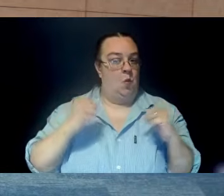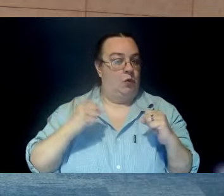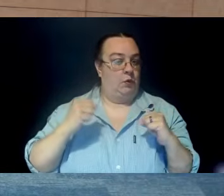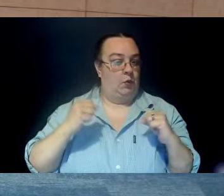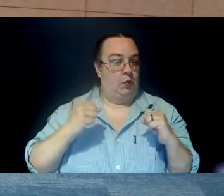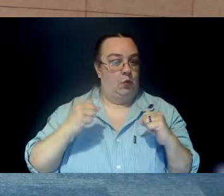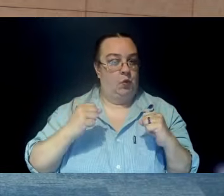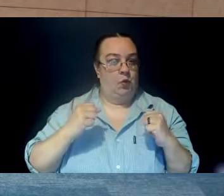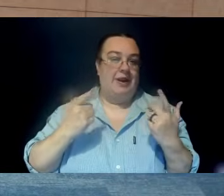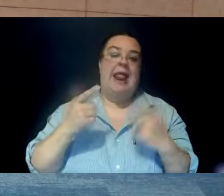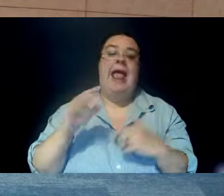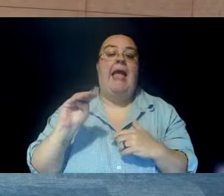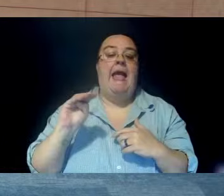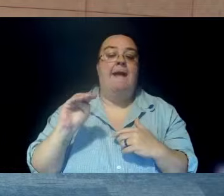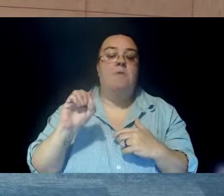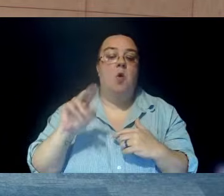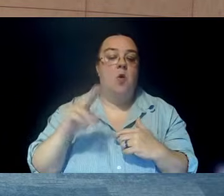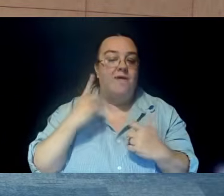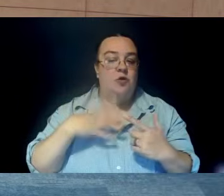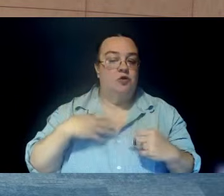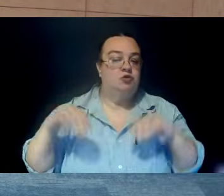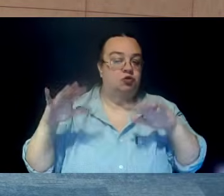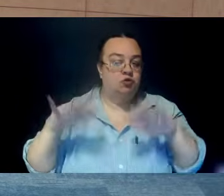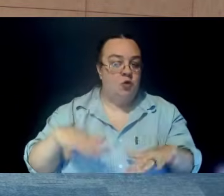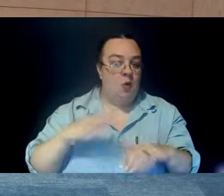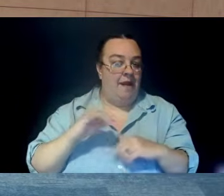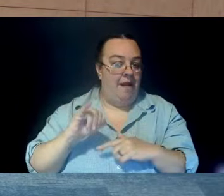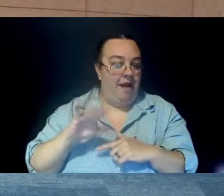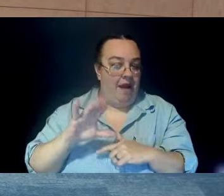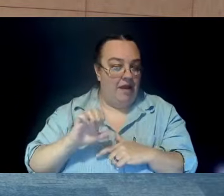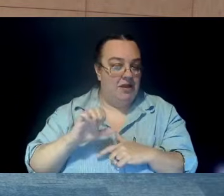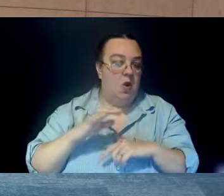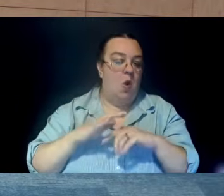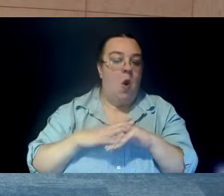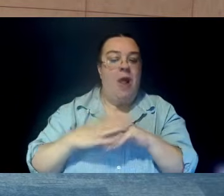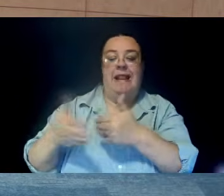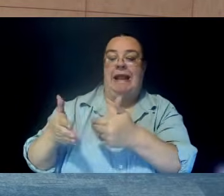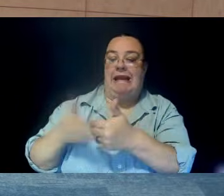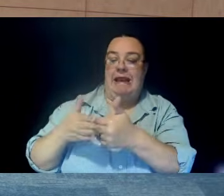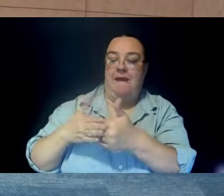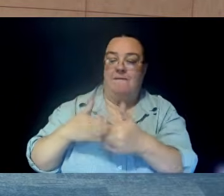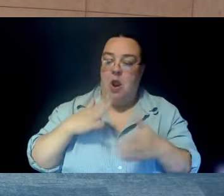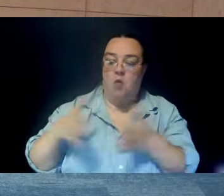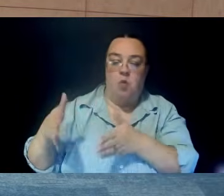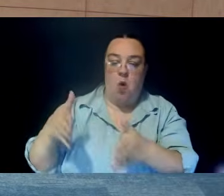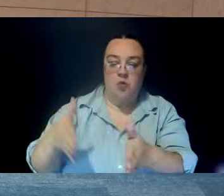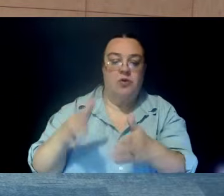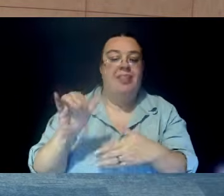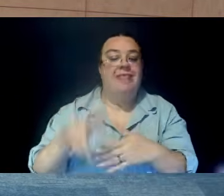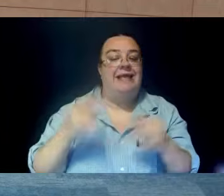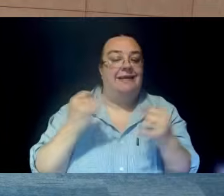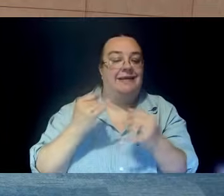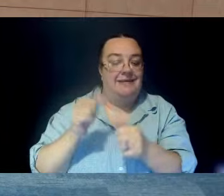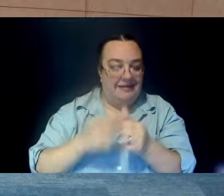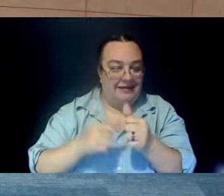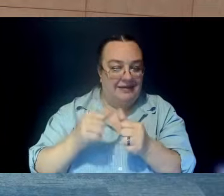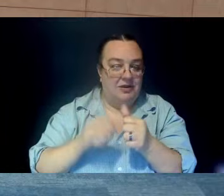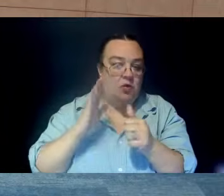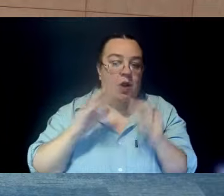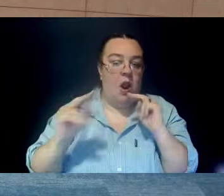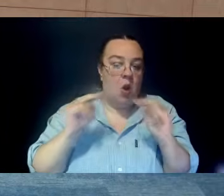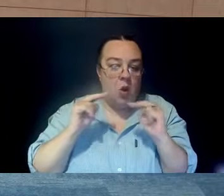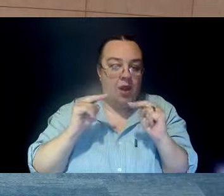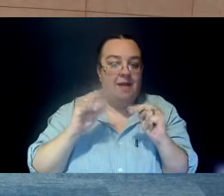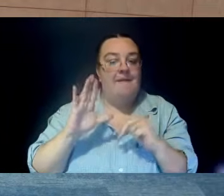an MOU for snow and ice on nearby roads. Those are each going to be individually negotiated between the lawyers,